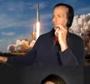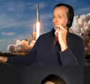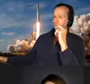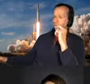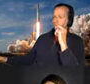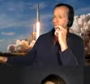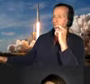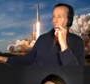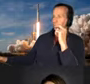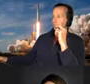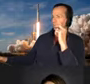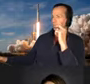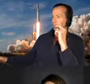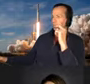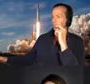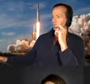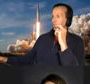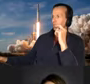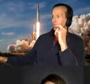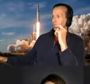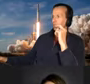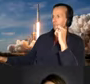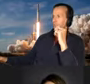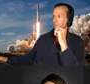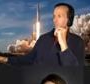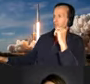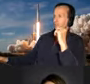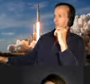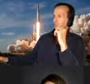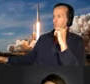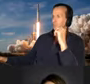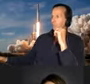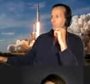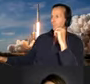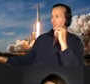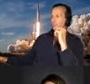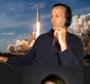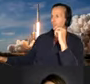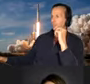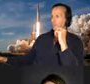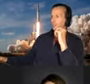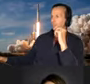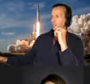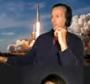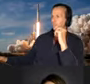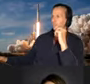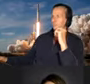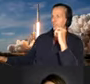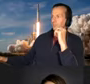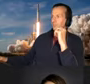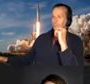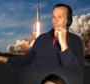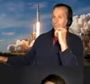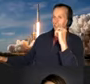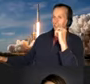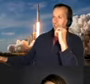exclude sort of unusually large groups of people, households which are flagged as care homes or have more than 10 persons in them. Right.